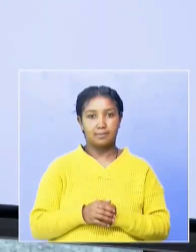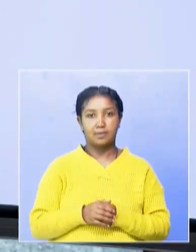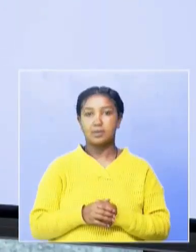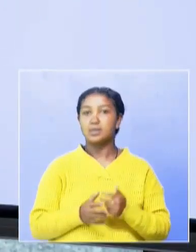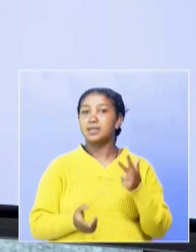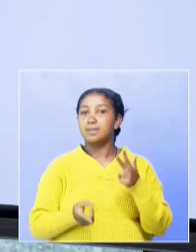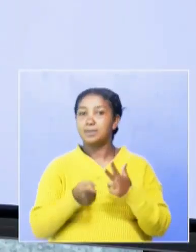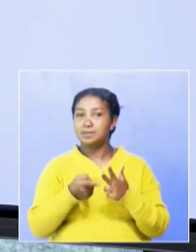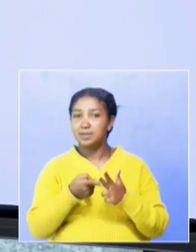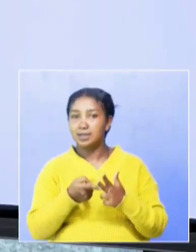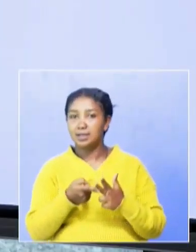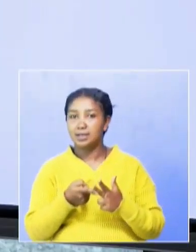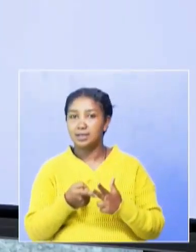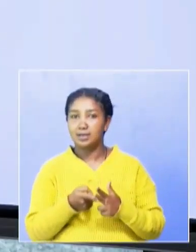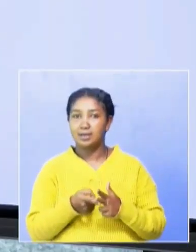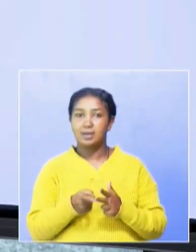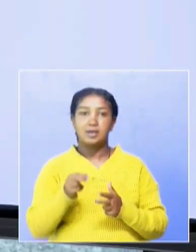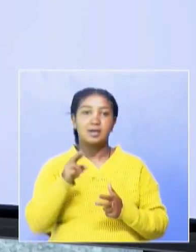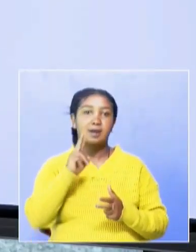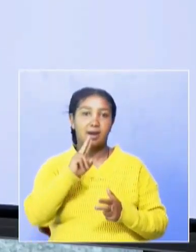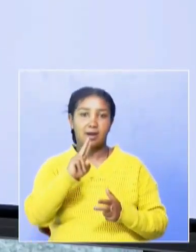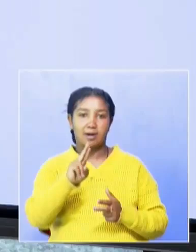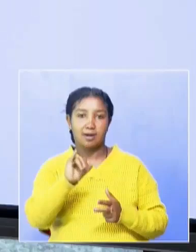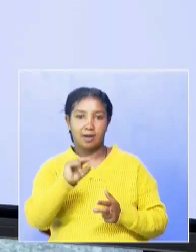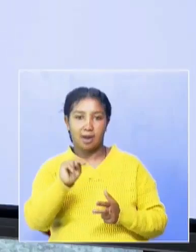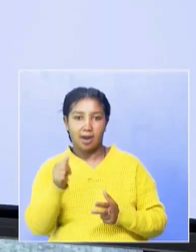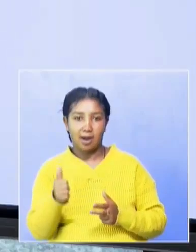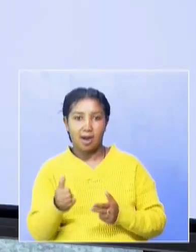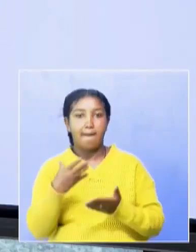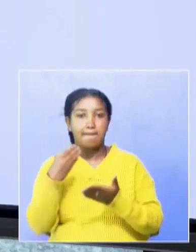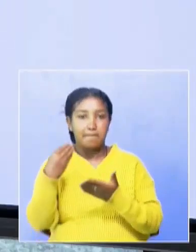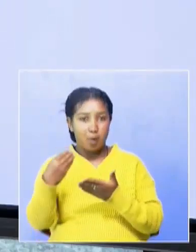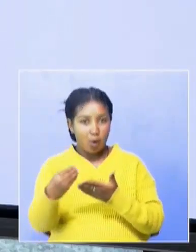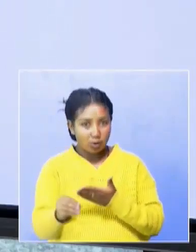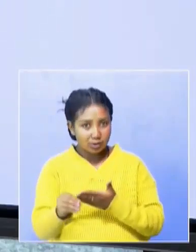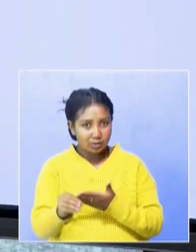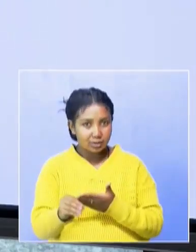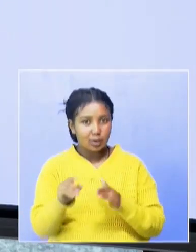What about number 3? Rihanna bought a computer for her